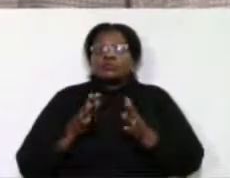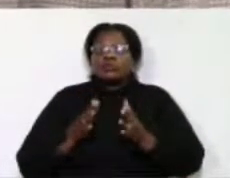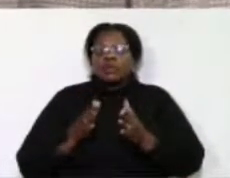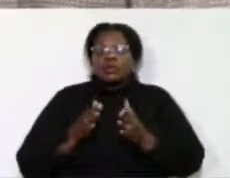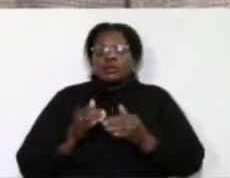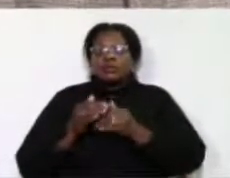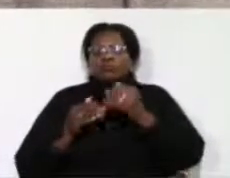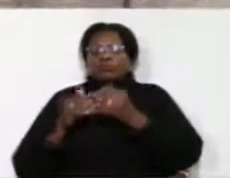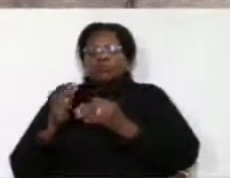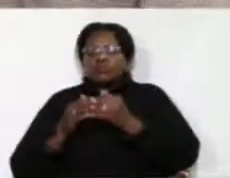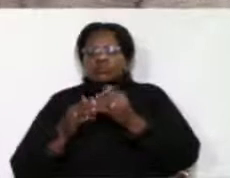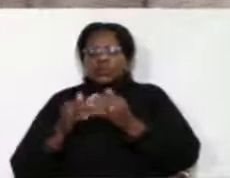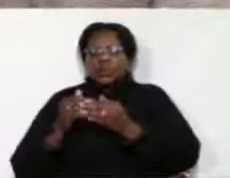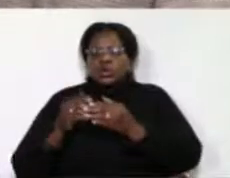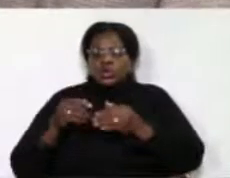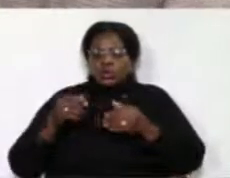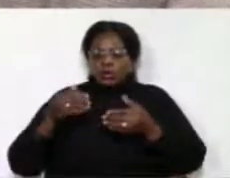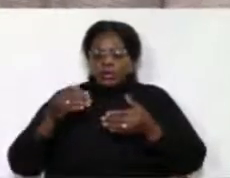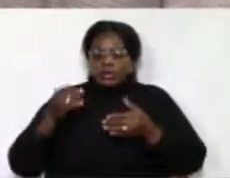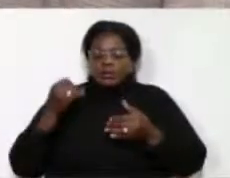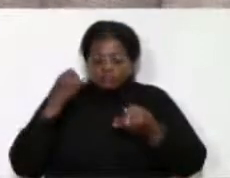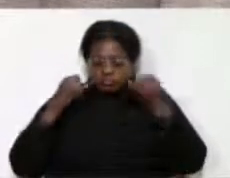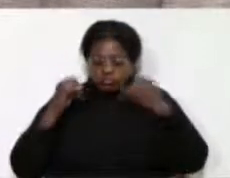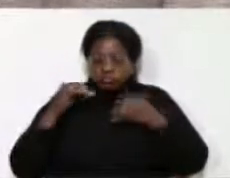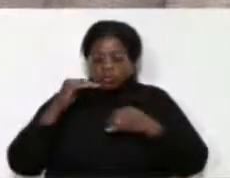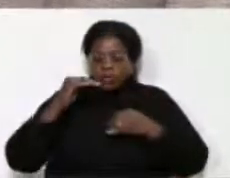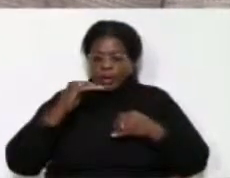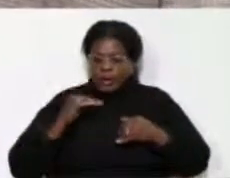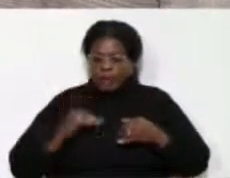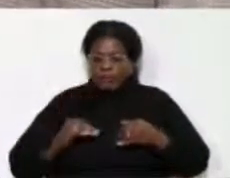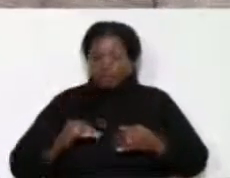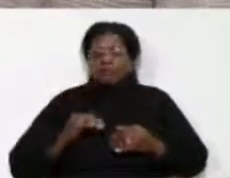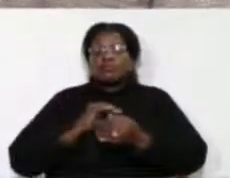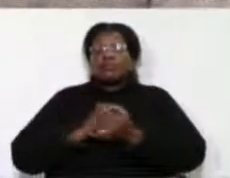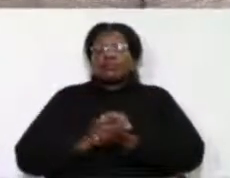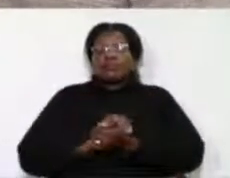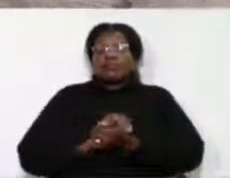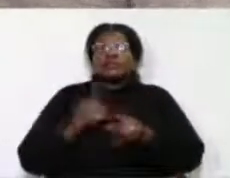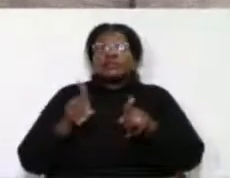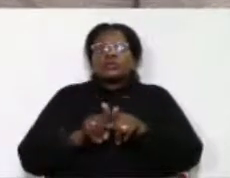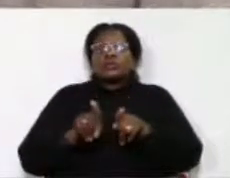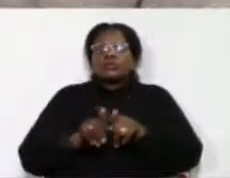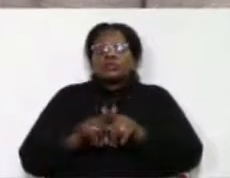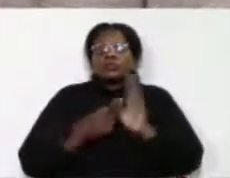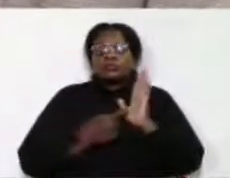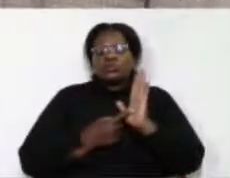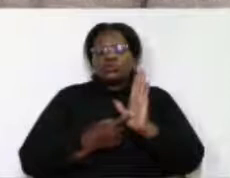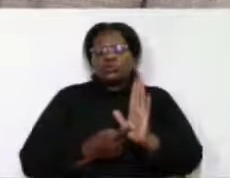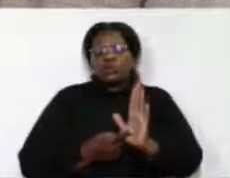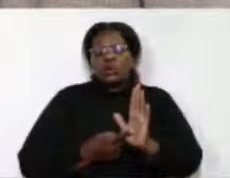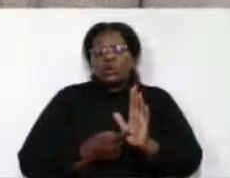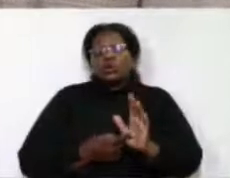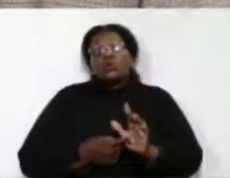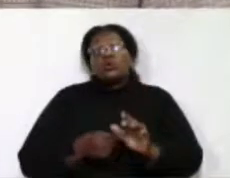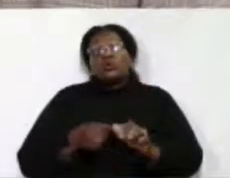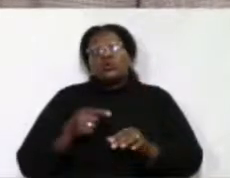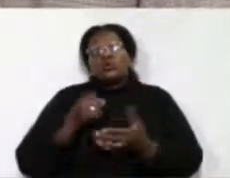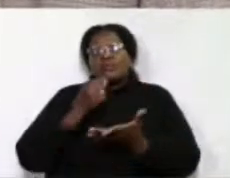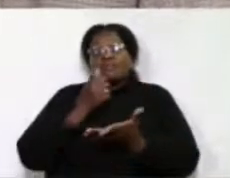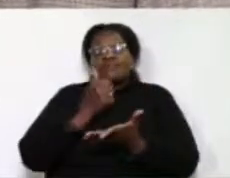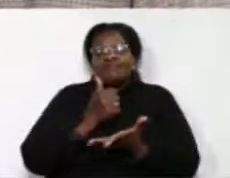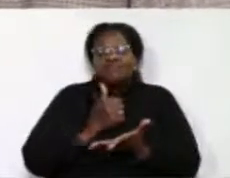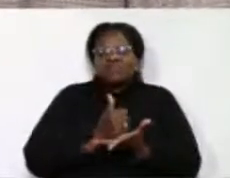And you might see, okay, the first one is income statement, and this one shows revenue against costs and expenses. So you're